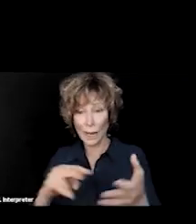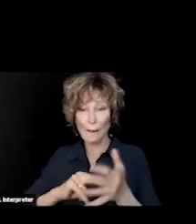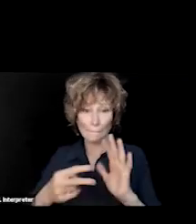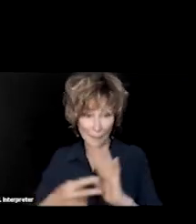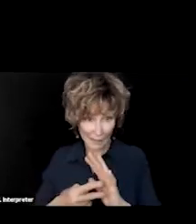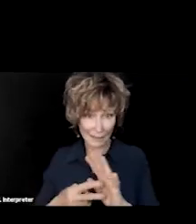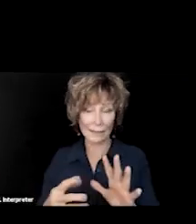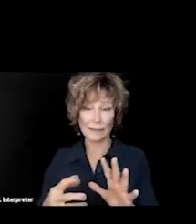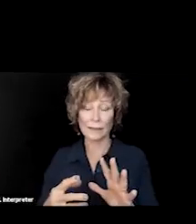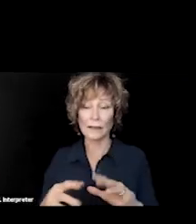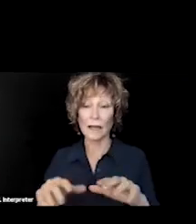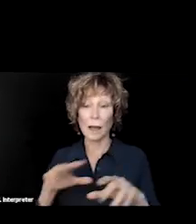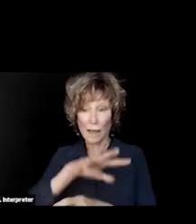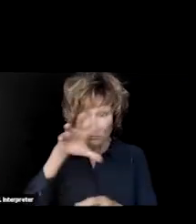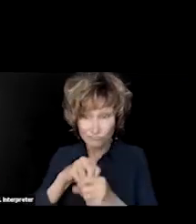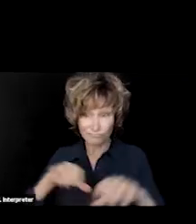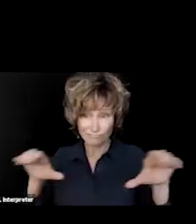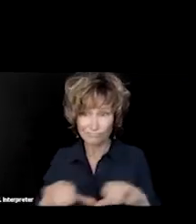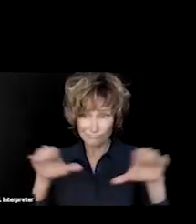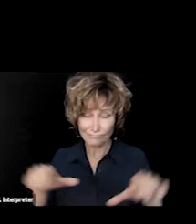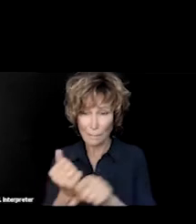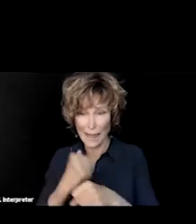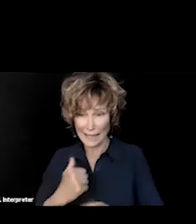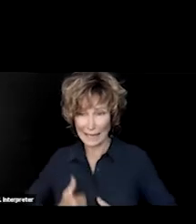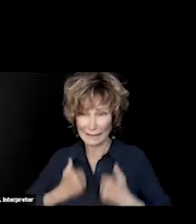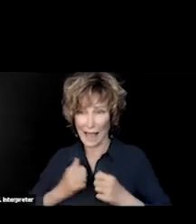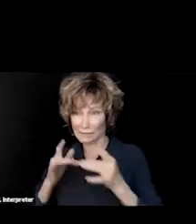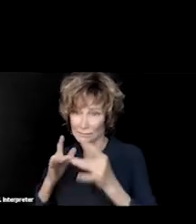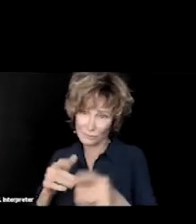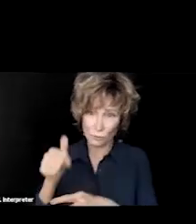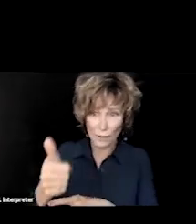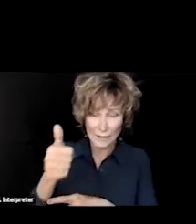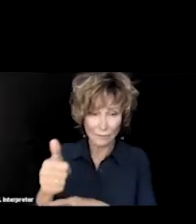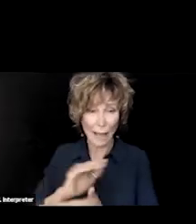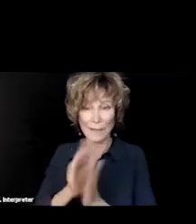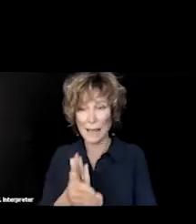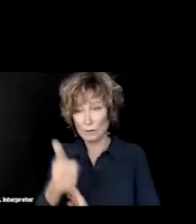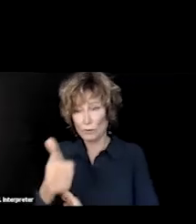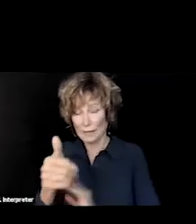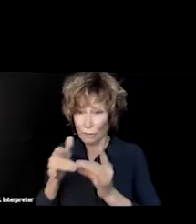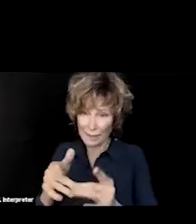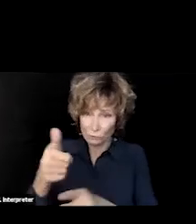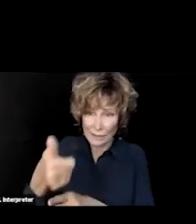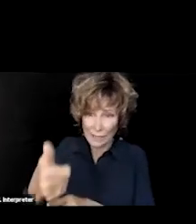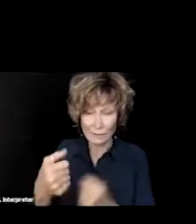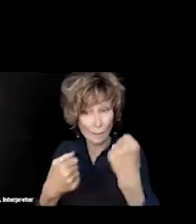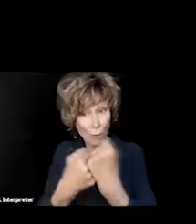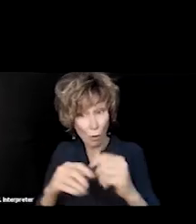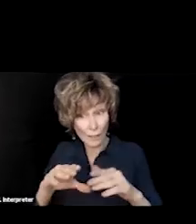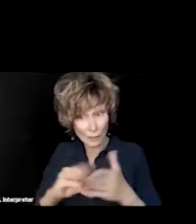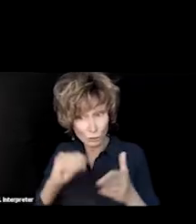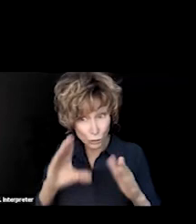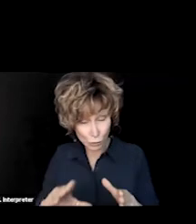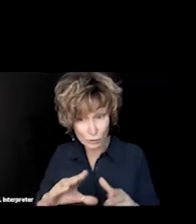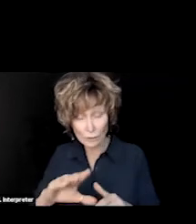active rather than a passive role in your own life and becoming a causal agent. In other words, supporting students to get